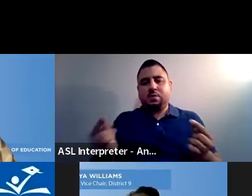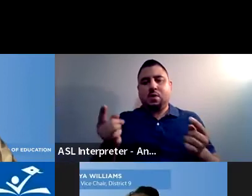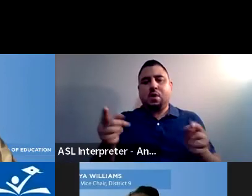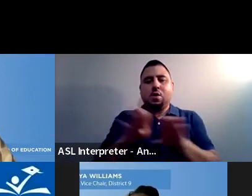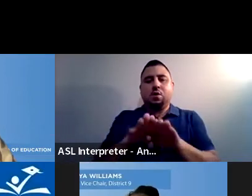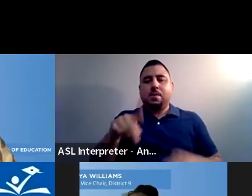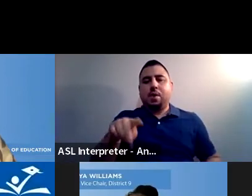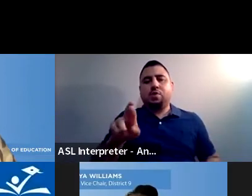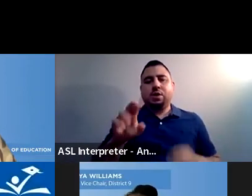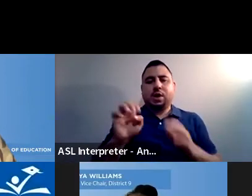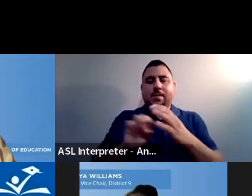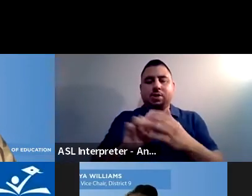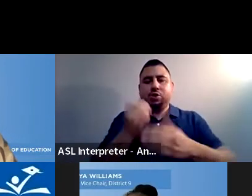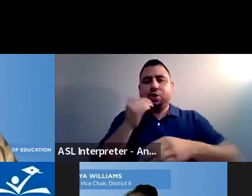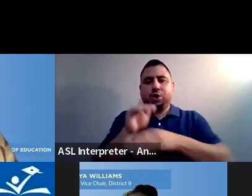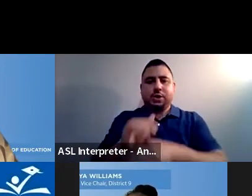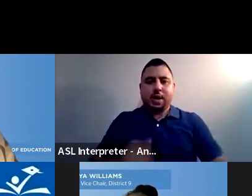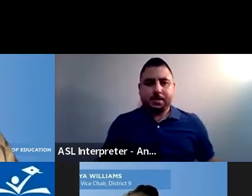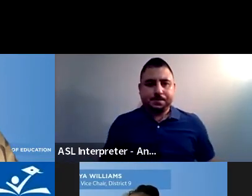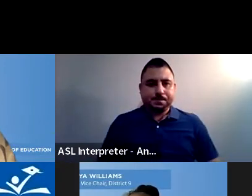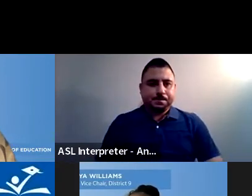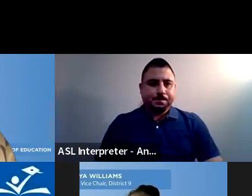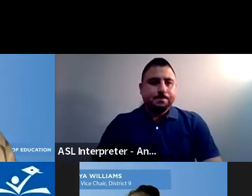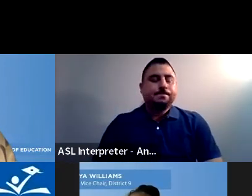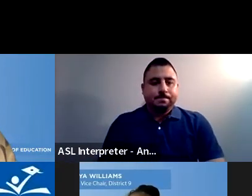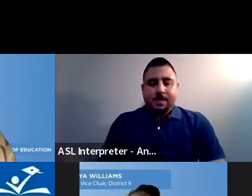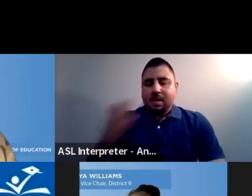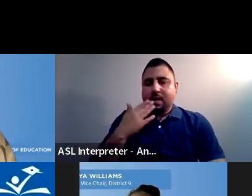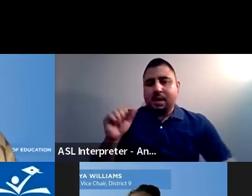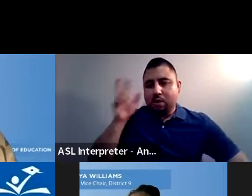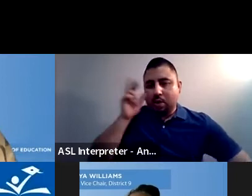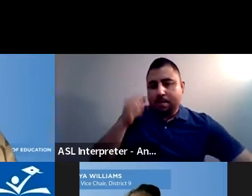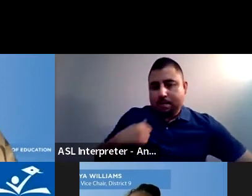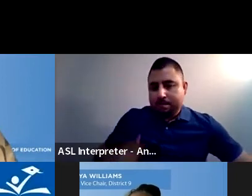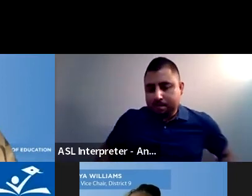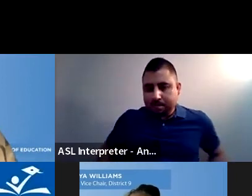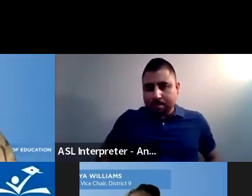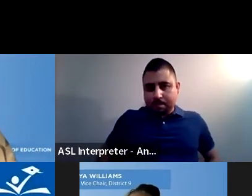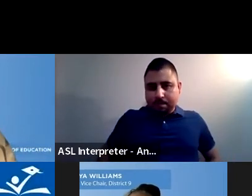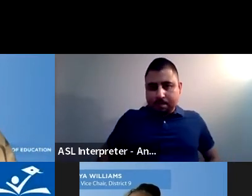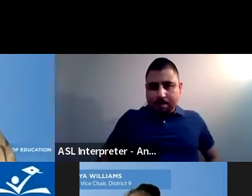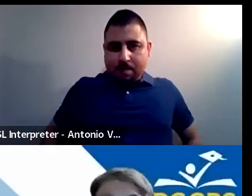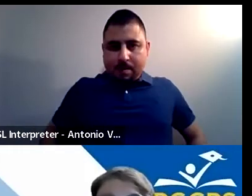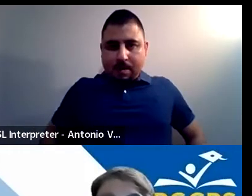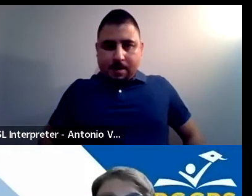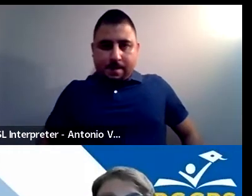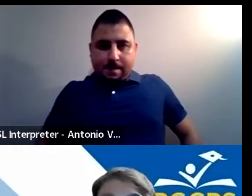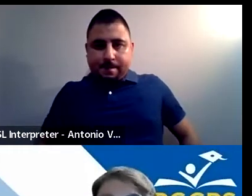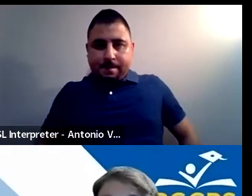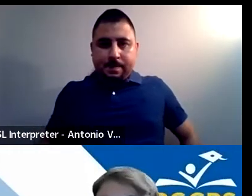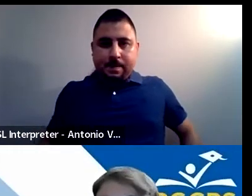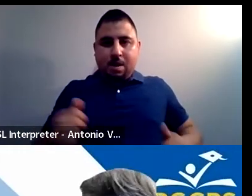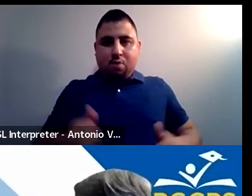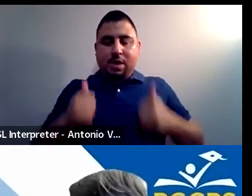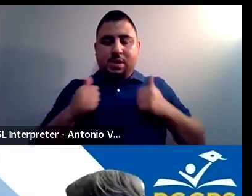Ridge Elementary. Good night. Thank you. Can you hear me? Yes. Yes. I have been a